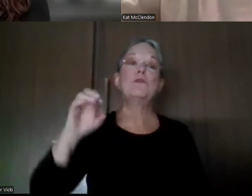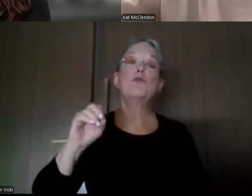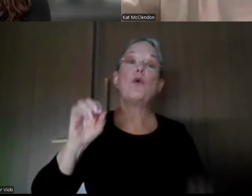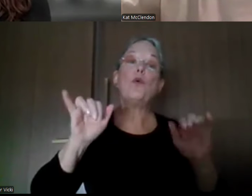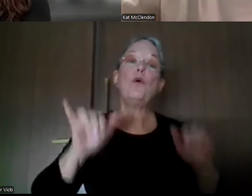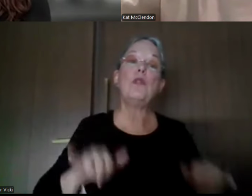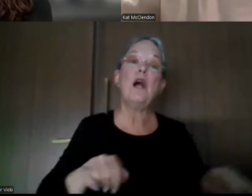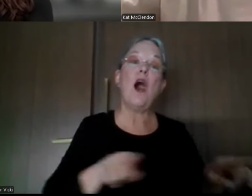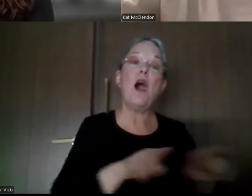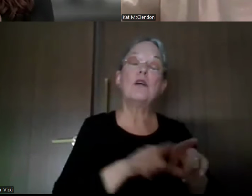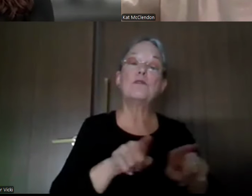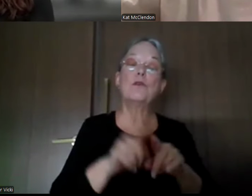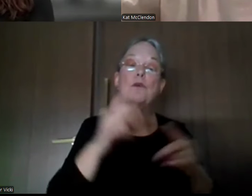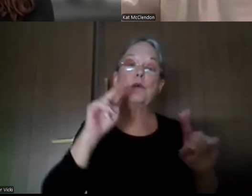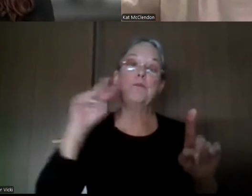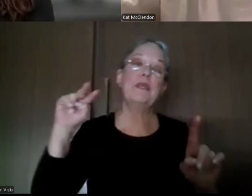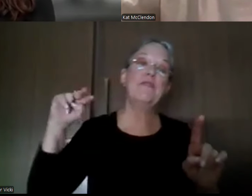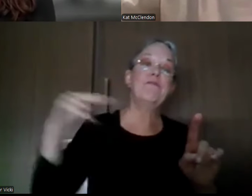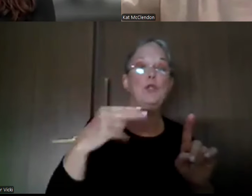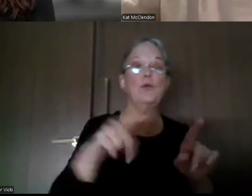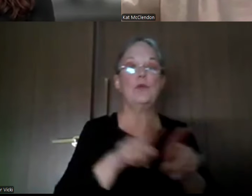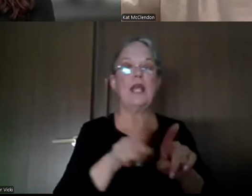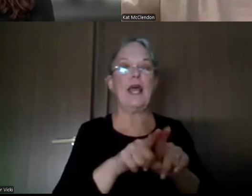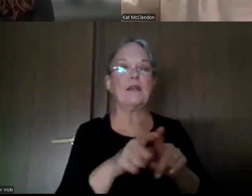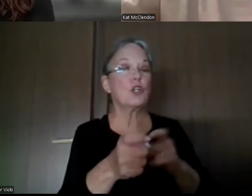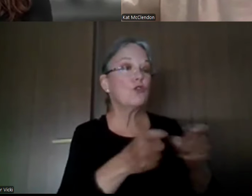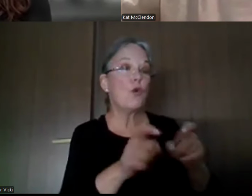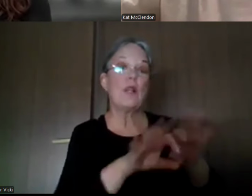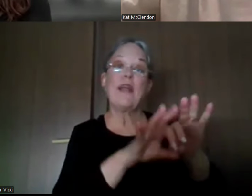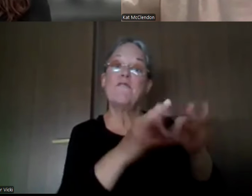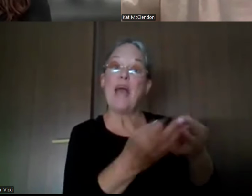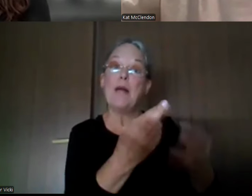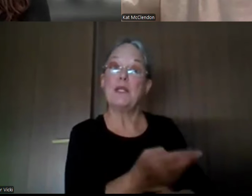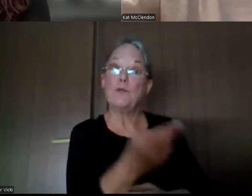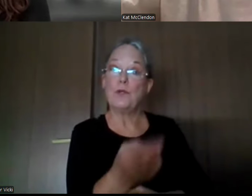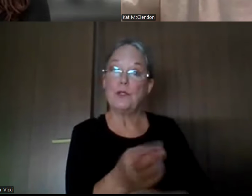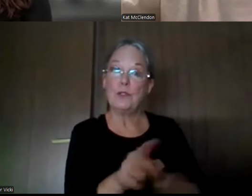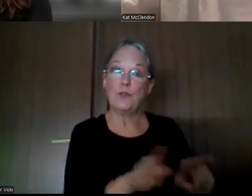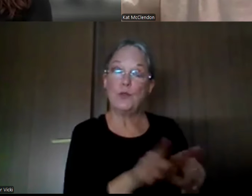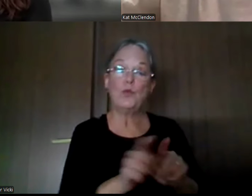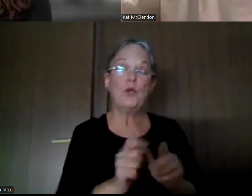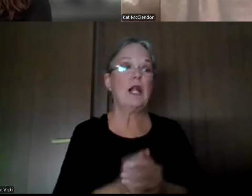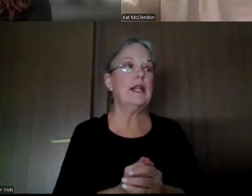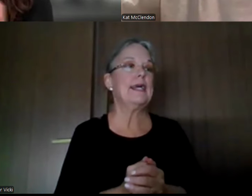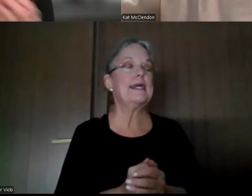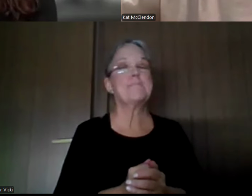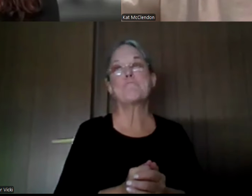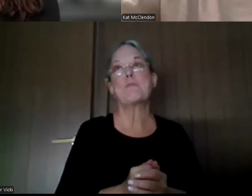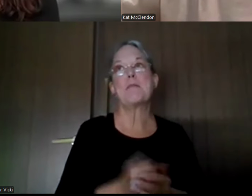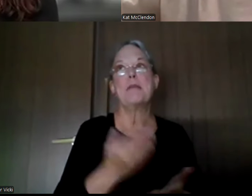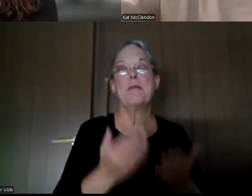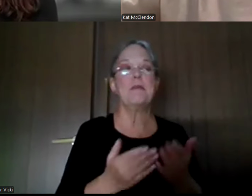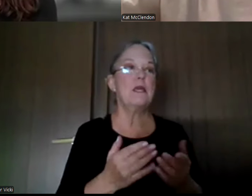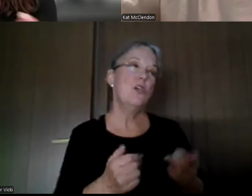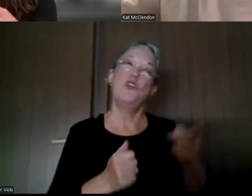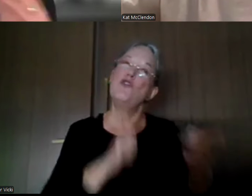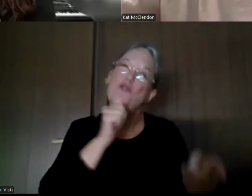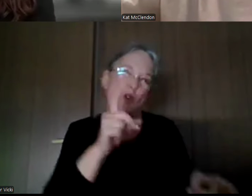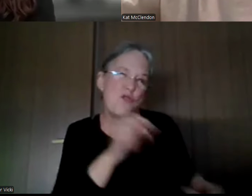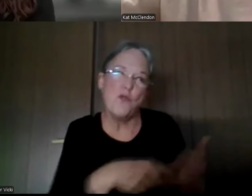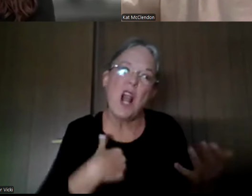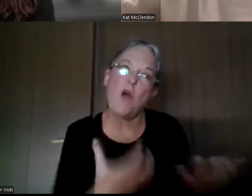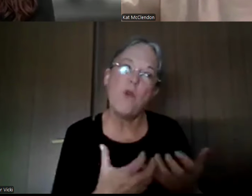be seen in like controlling family resources too. Mm. Like saying, if you don't do what I want you to, like,